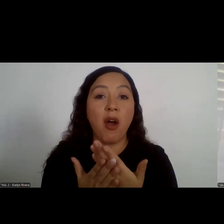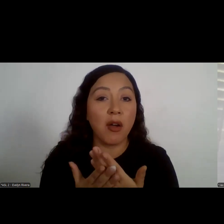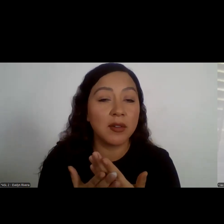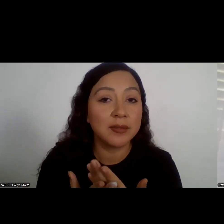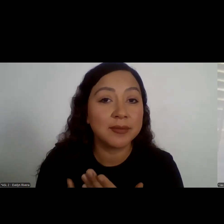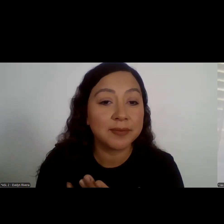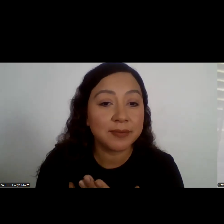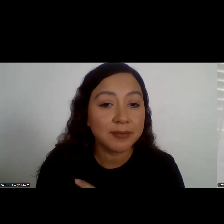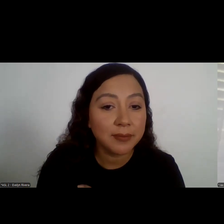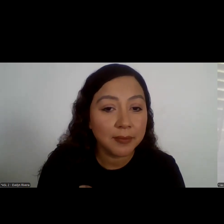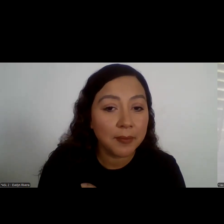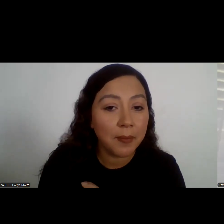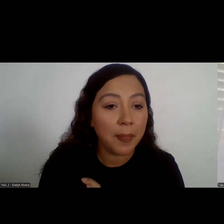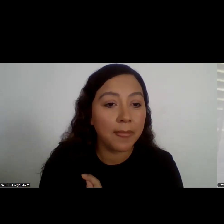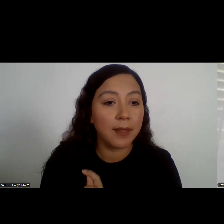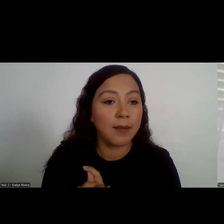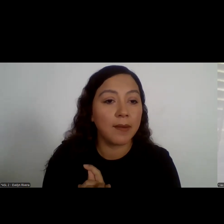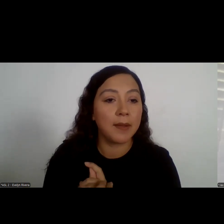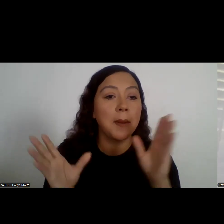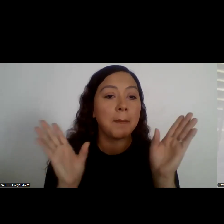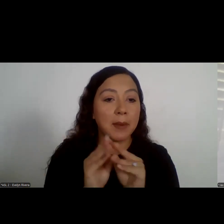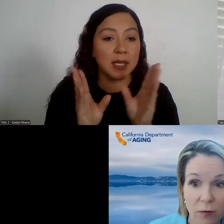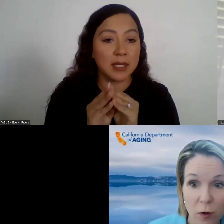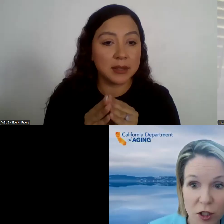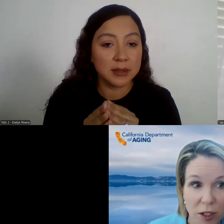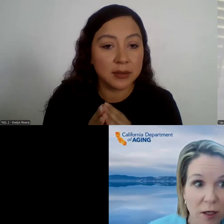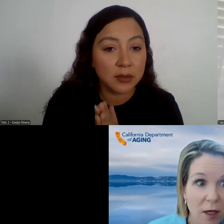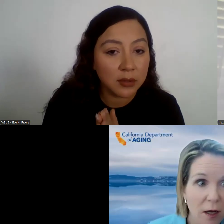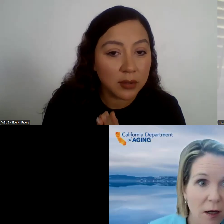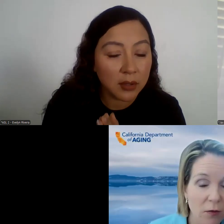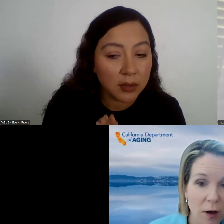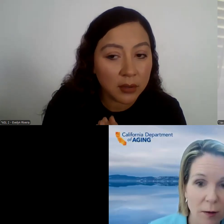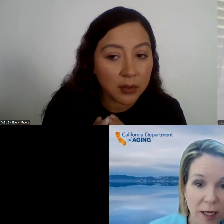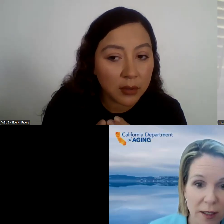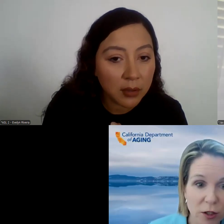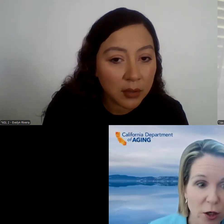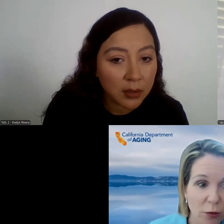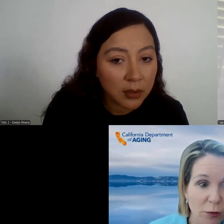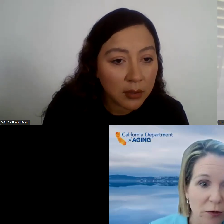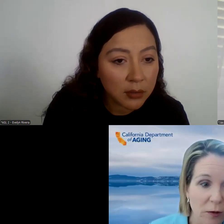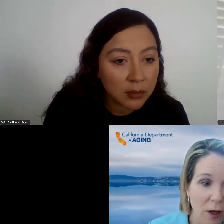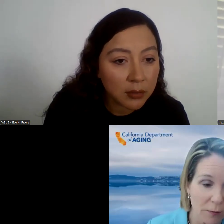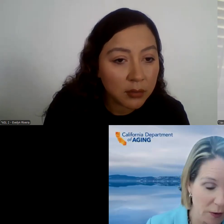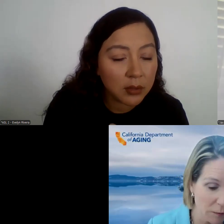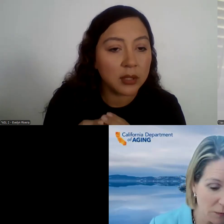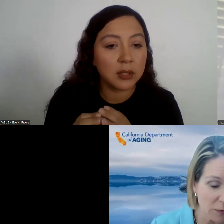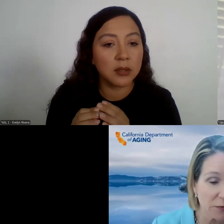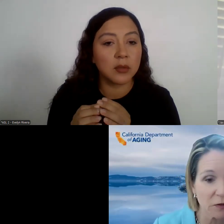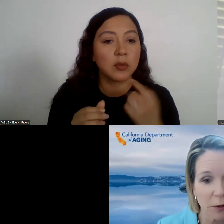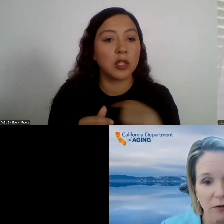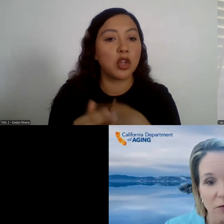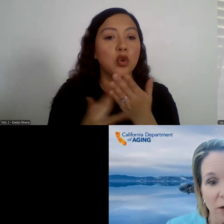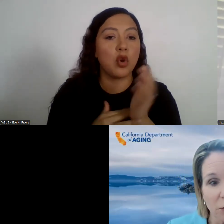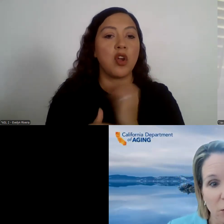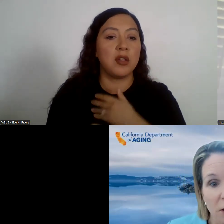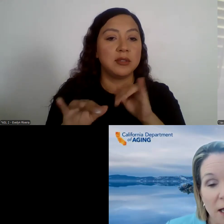elevating the key themes and the voices of those that we've had the fortune of getting to know through this lived